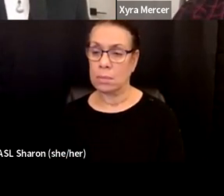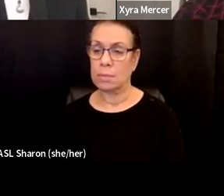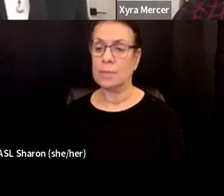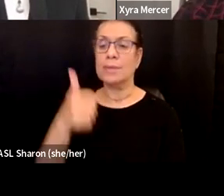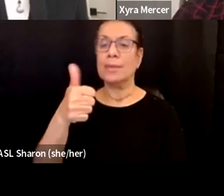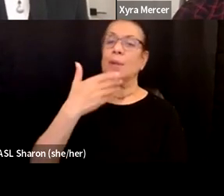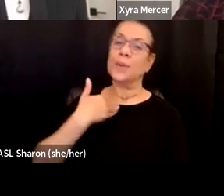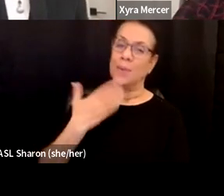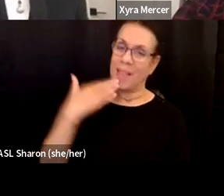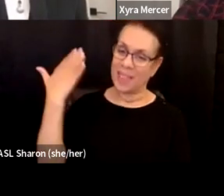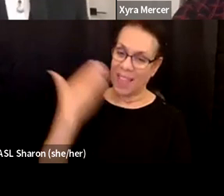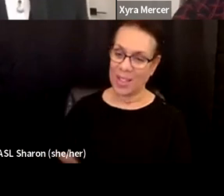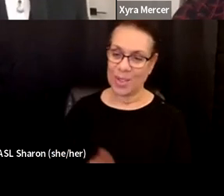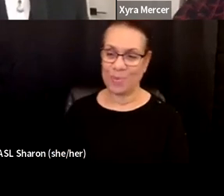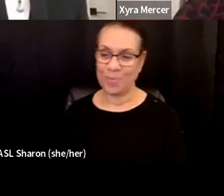okay thank you